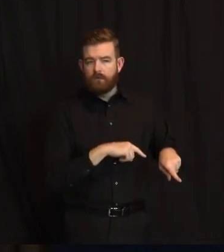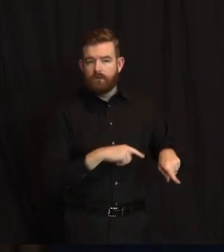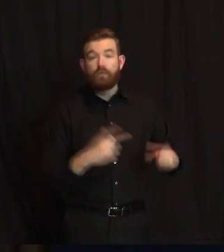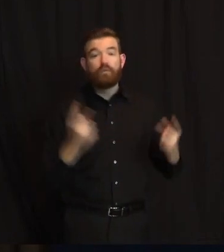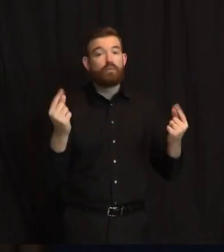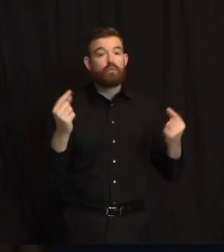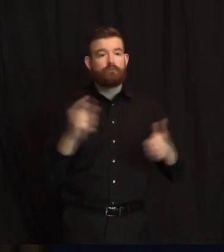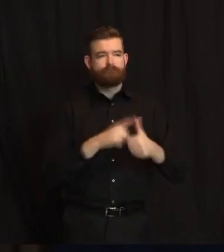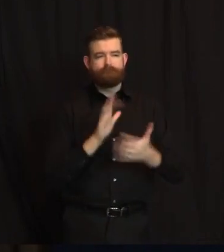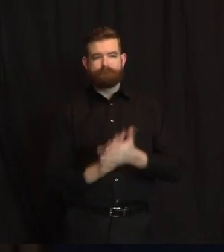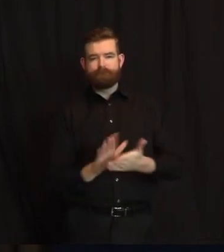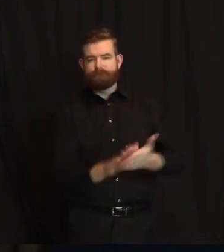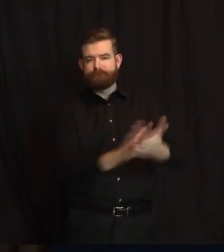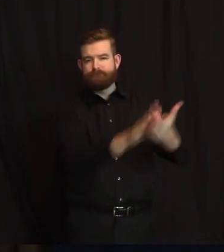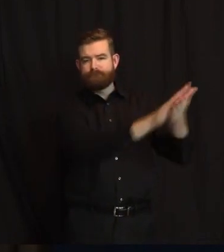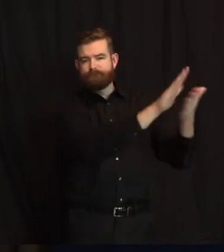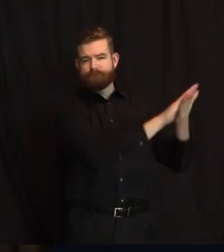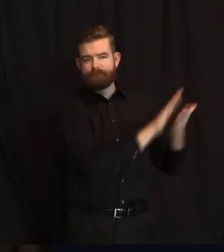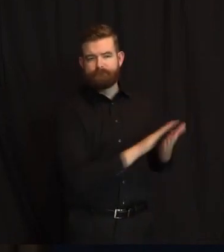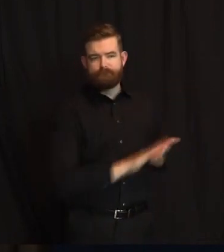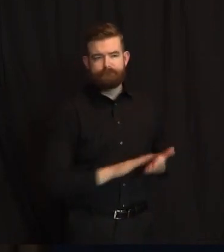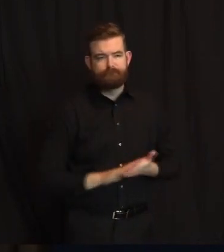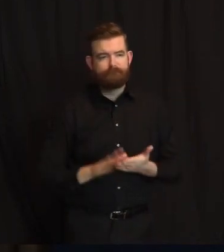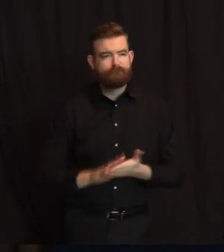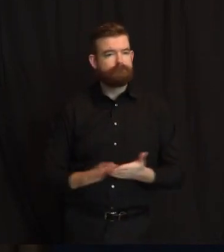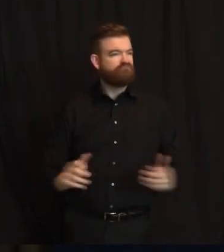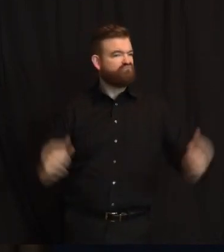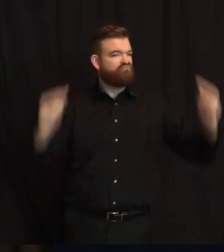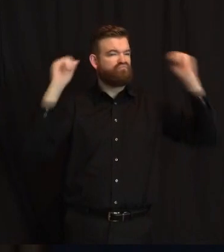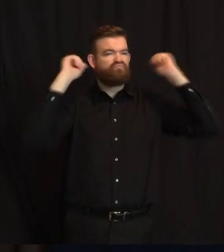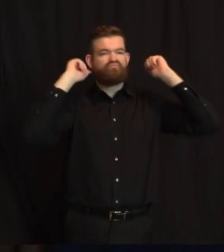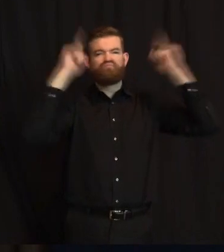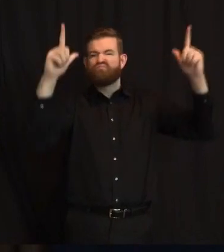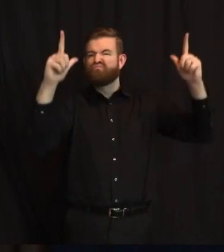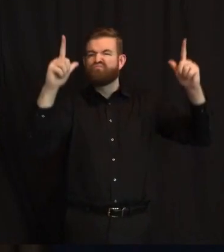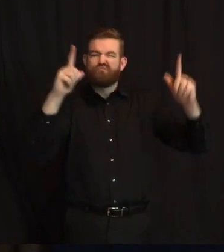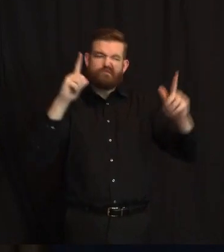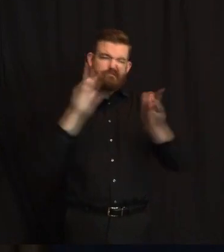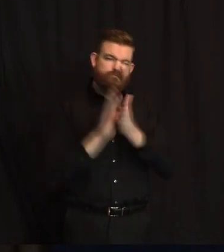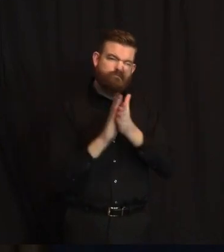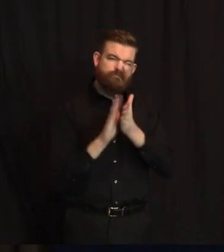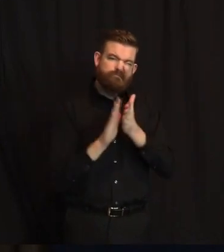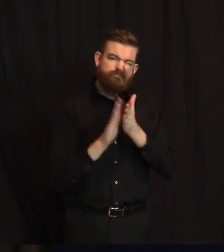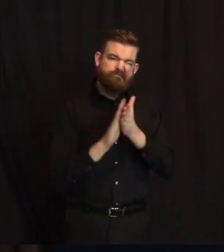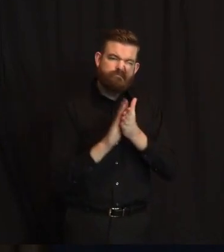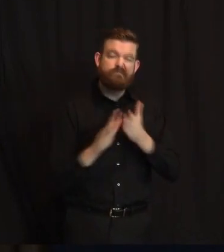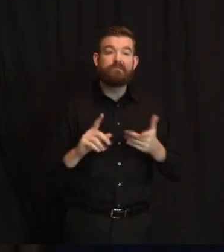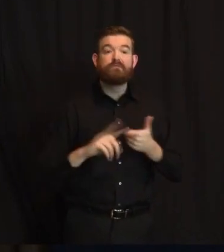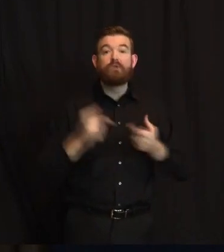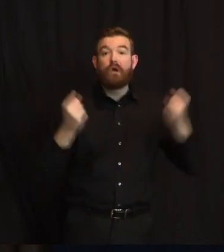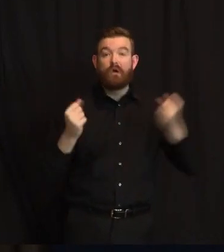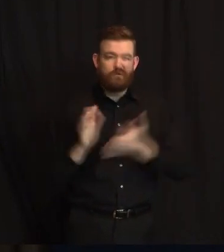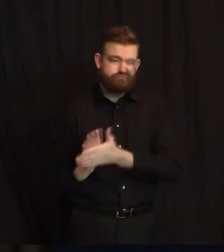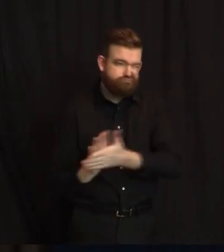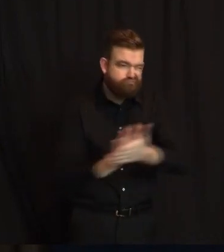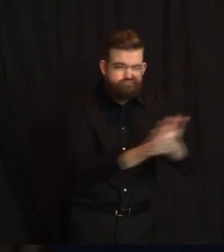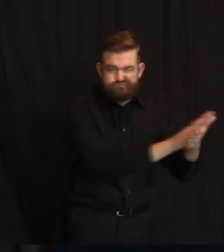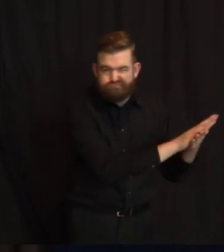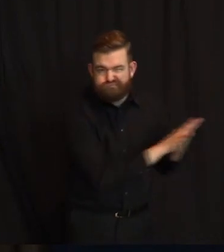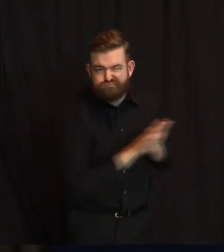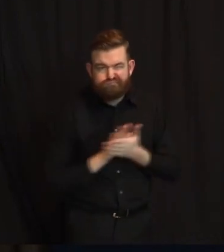efforts, sanitation across the board from our facilities and to all our vehicle fleets. We have mandated that